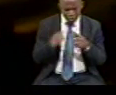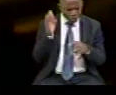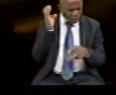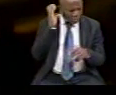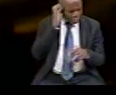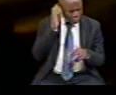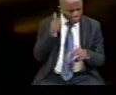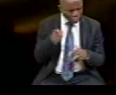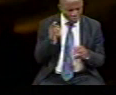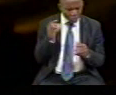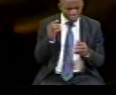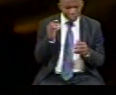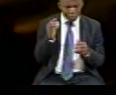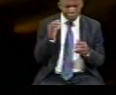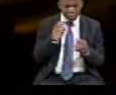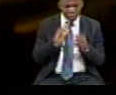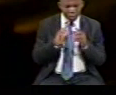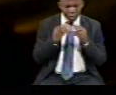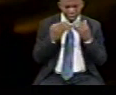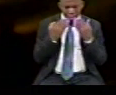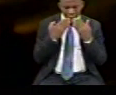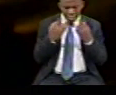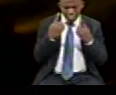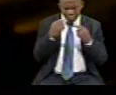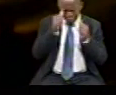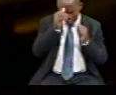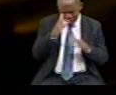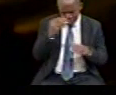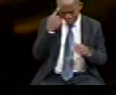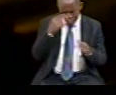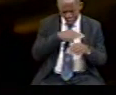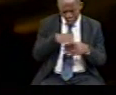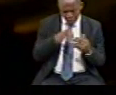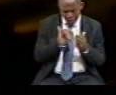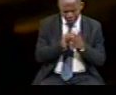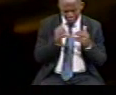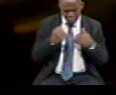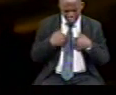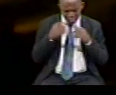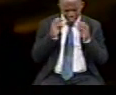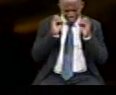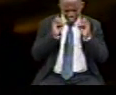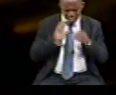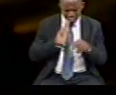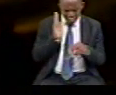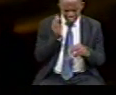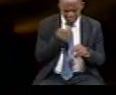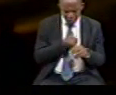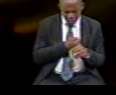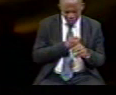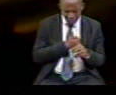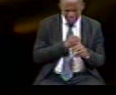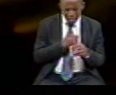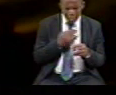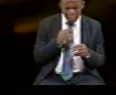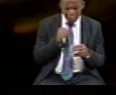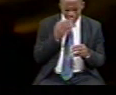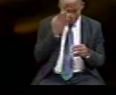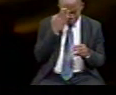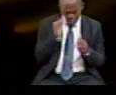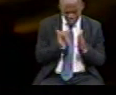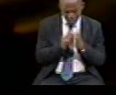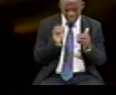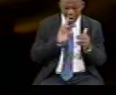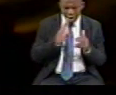to us. Thank you, Father God, for all that you have been teaching us since we started this retreat. We know, Lord, you are perfecting